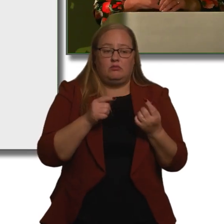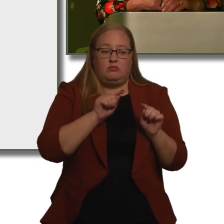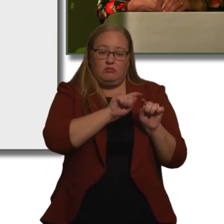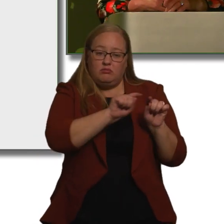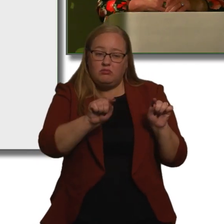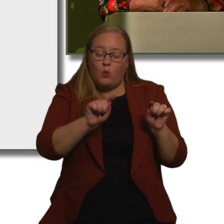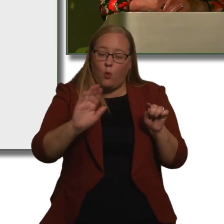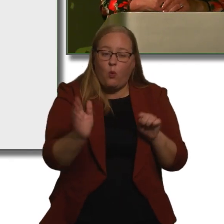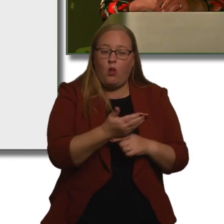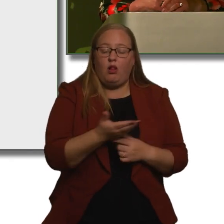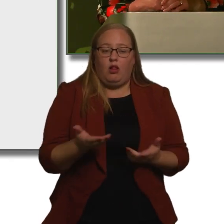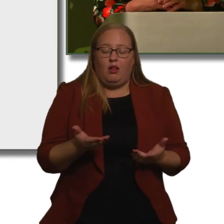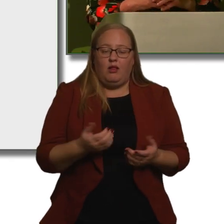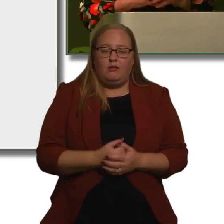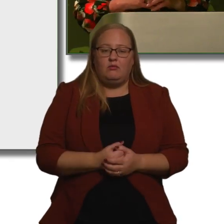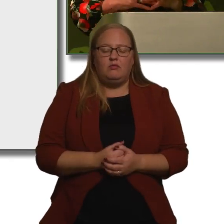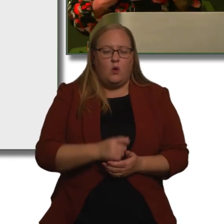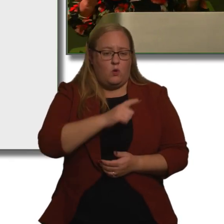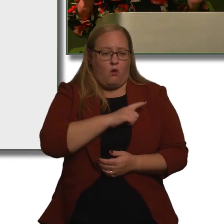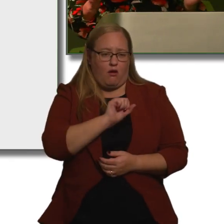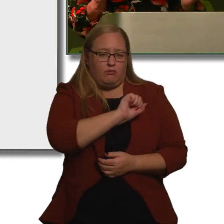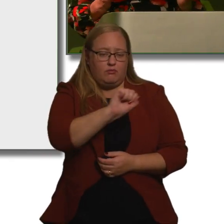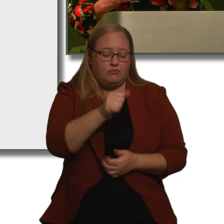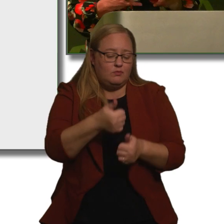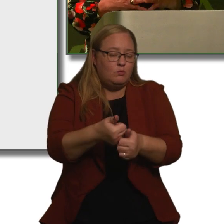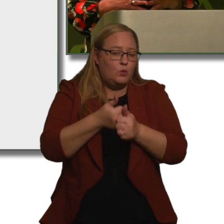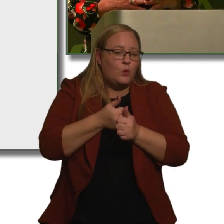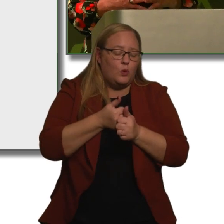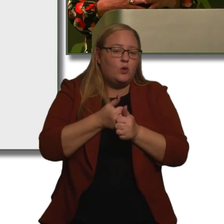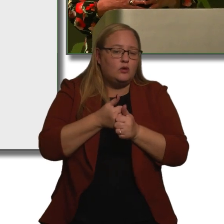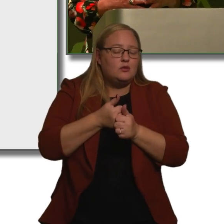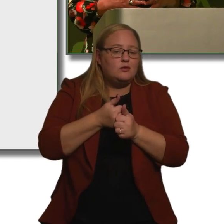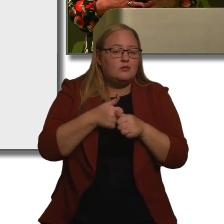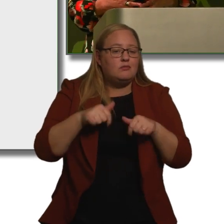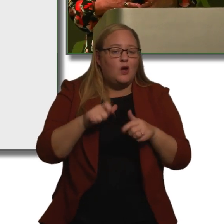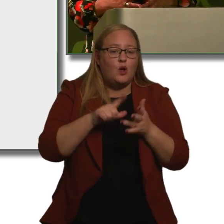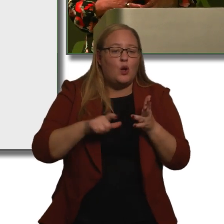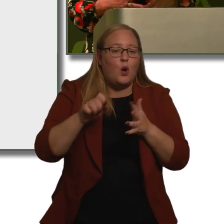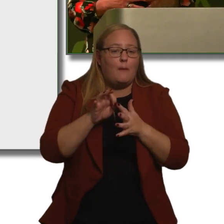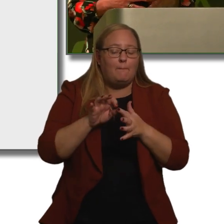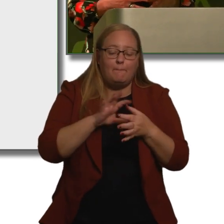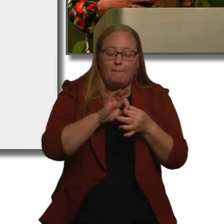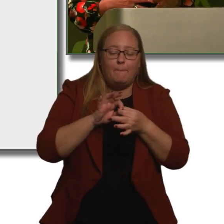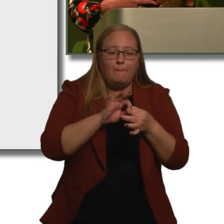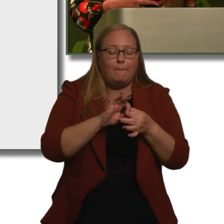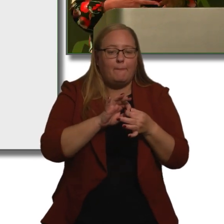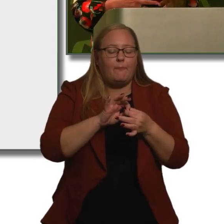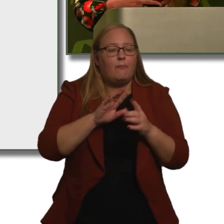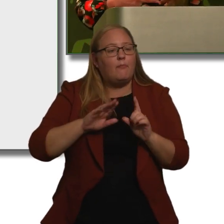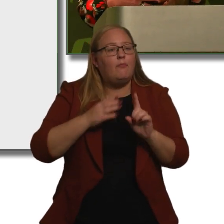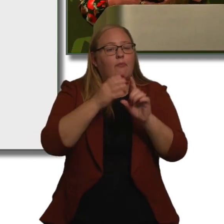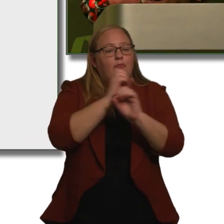of you. Your continued support for our society helps us deliver our purpose of creating a